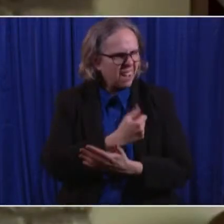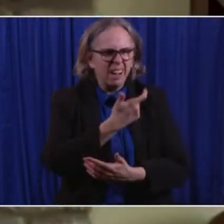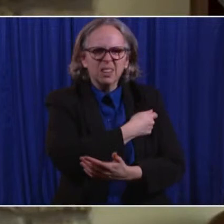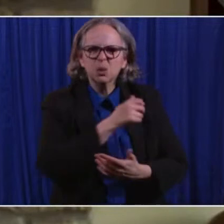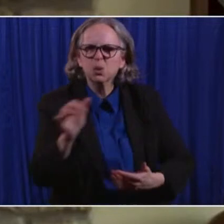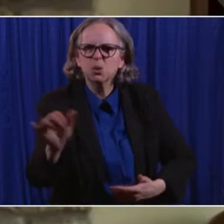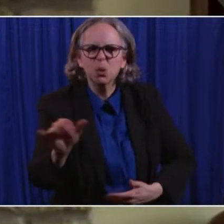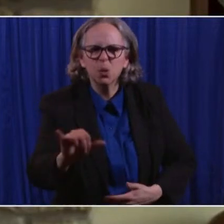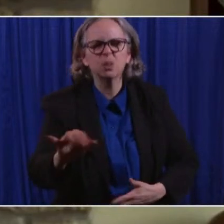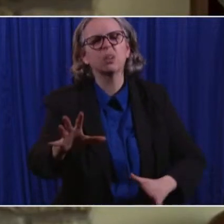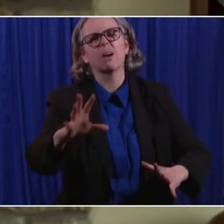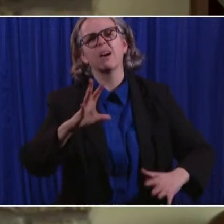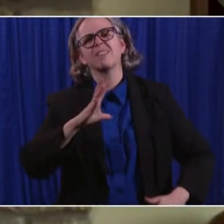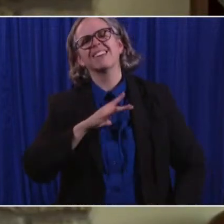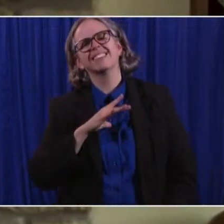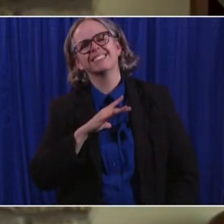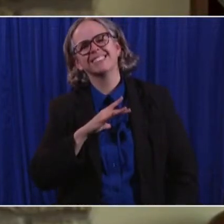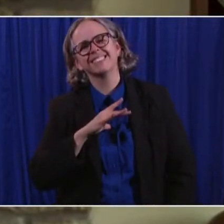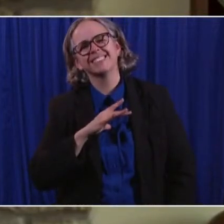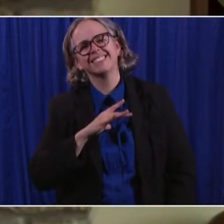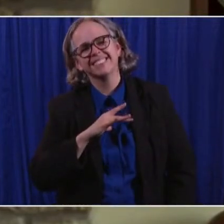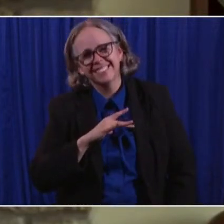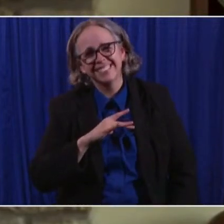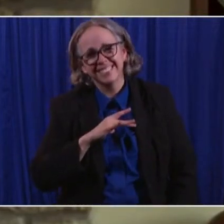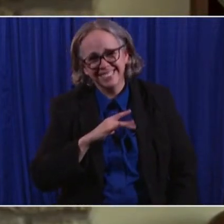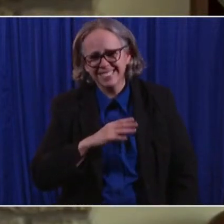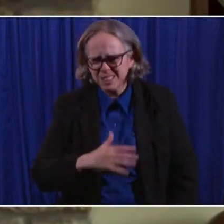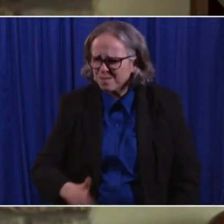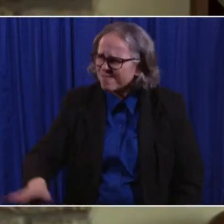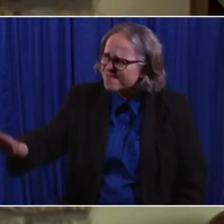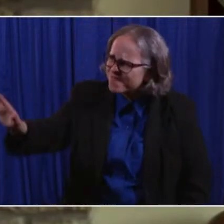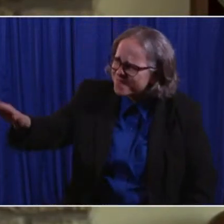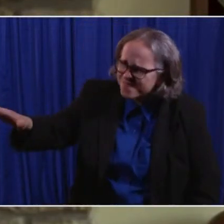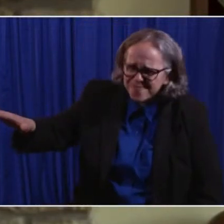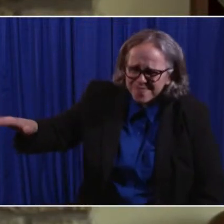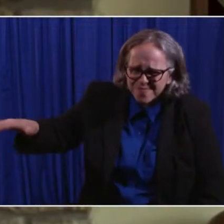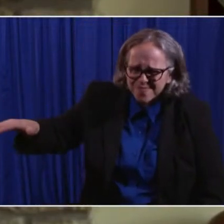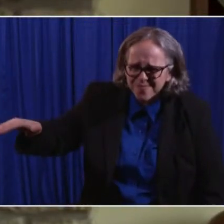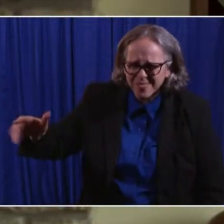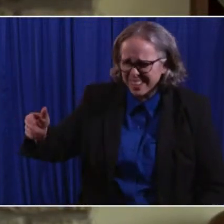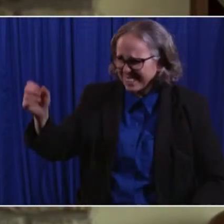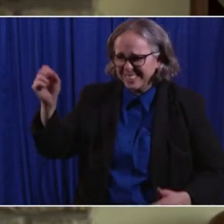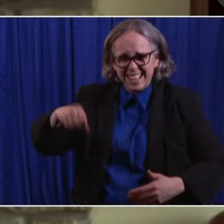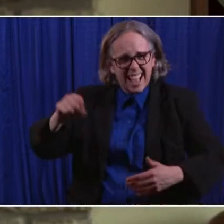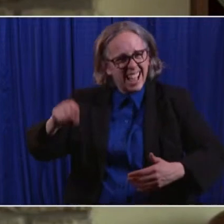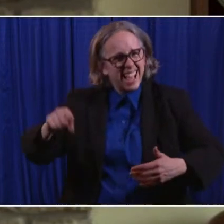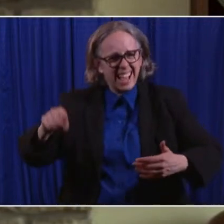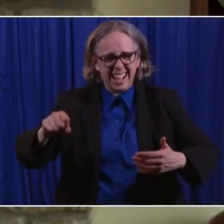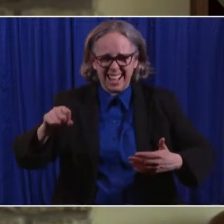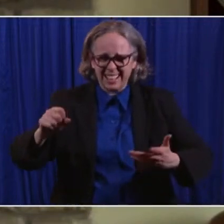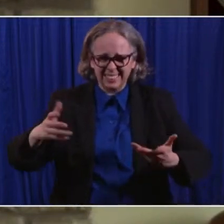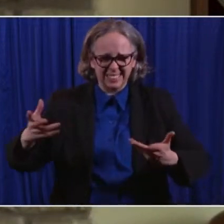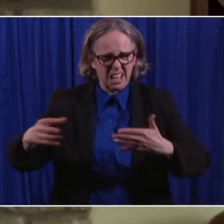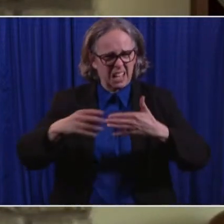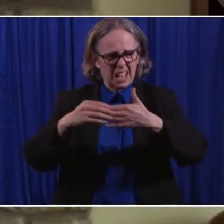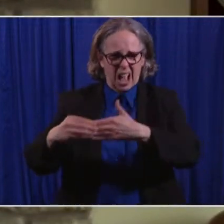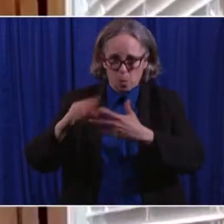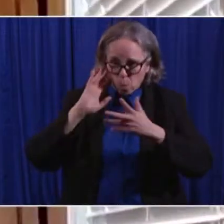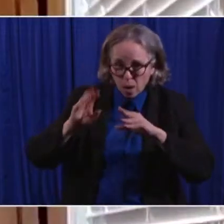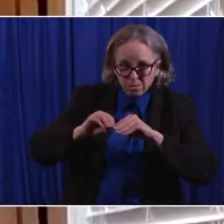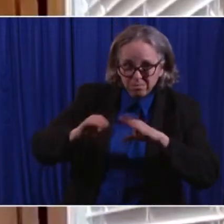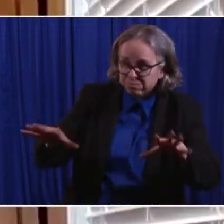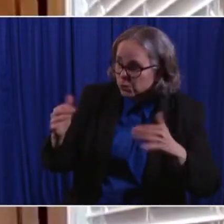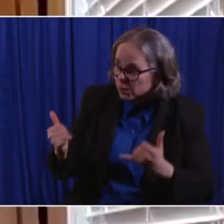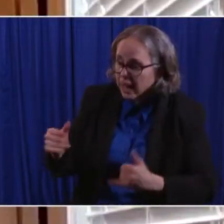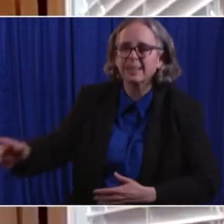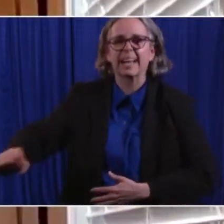Doctor, I think that's coming out. We'll make sure that schools will be able to get that. Is that coming out today? Yes, it is, Governor. We'll be